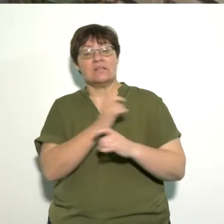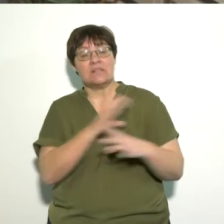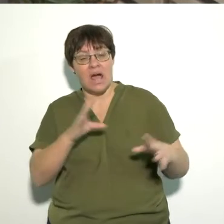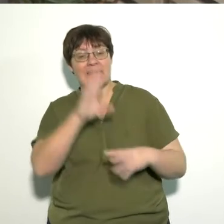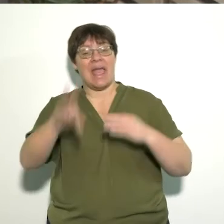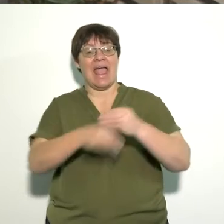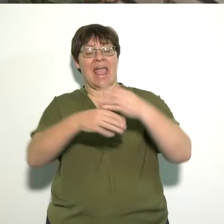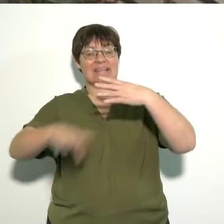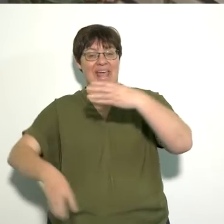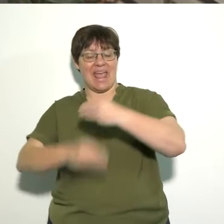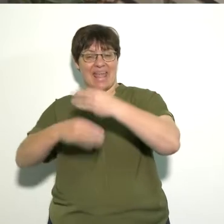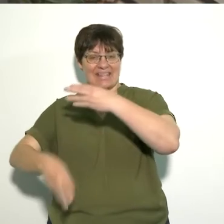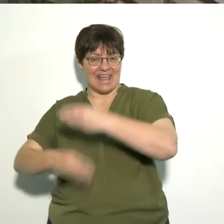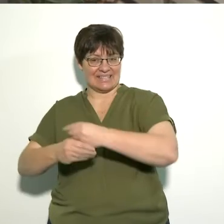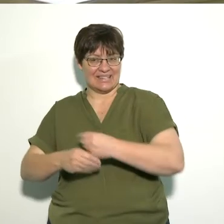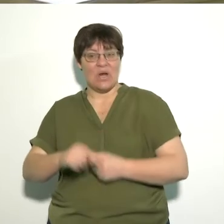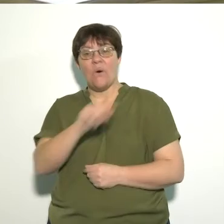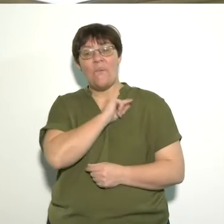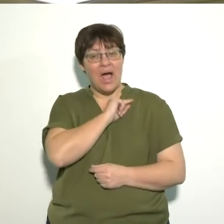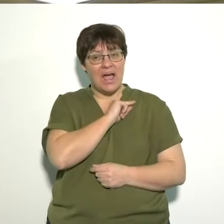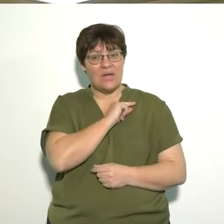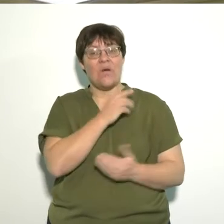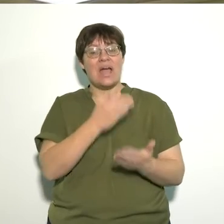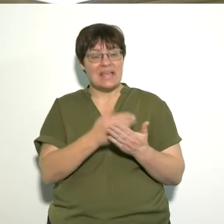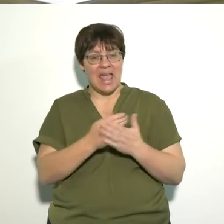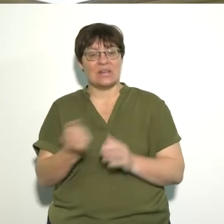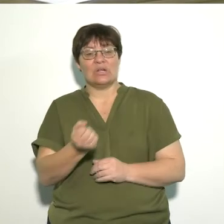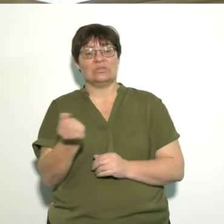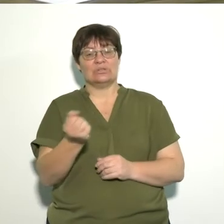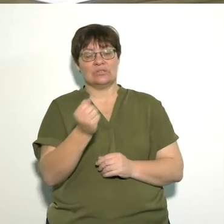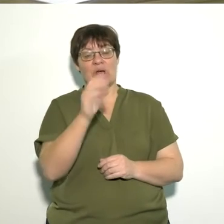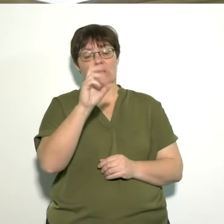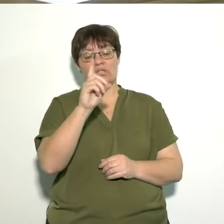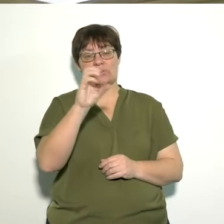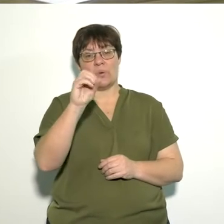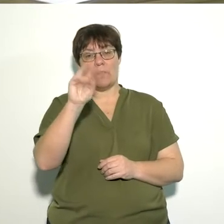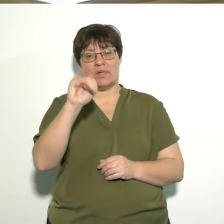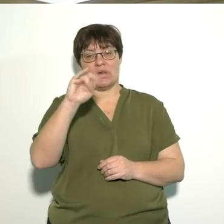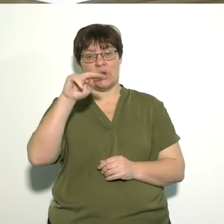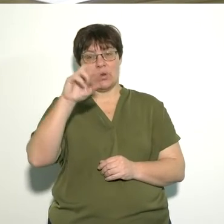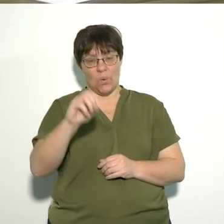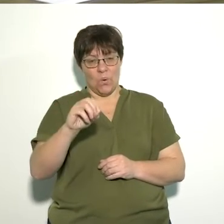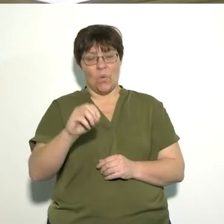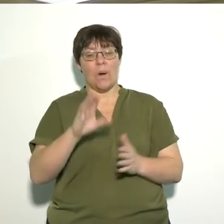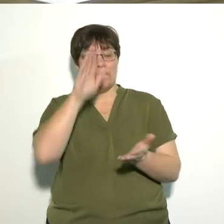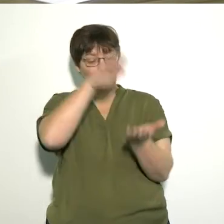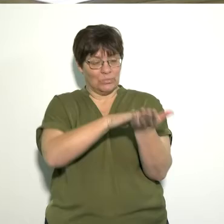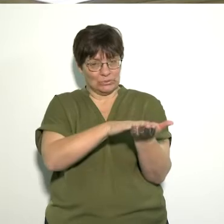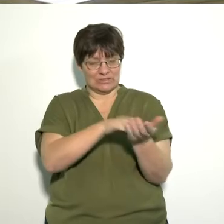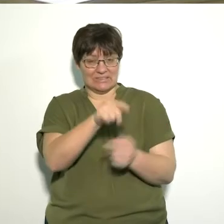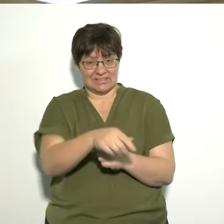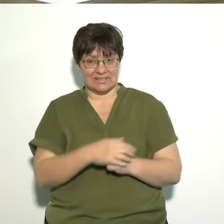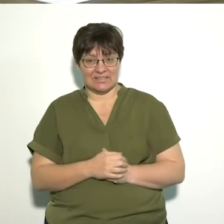addition. And I love it because you can use domino pictures like this, and you can stick them on